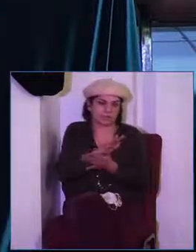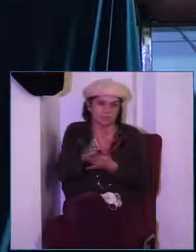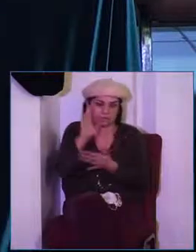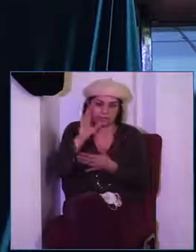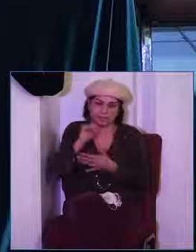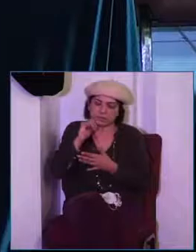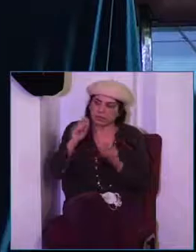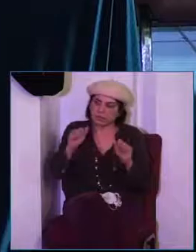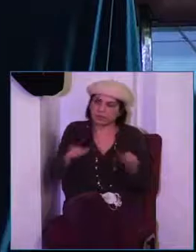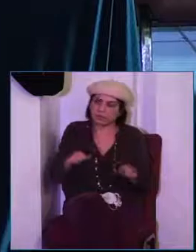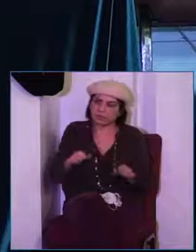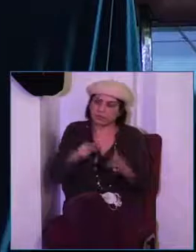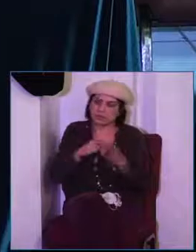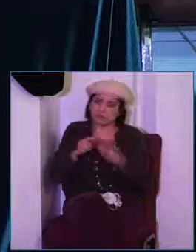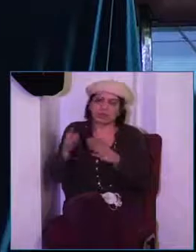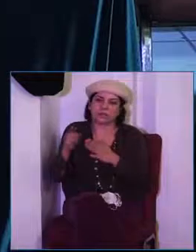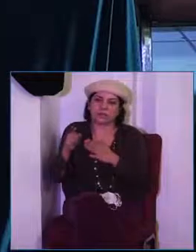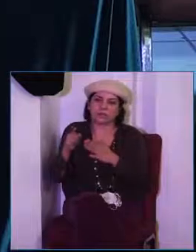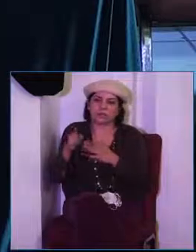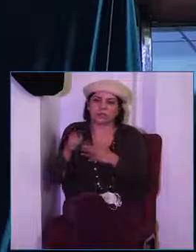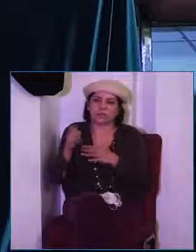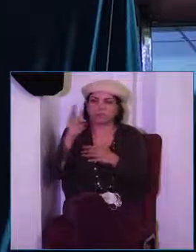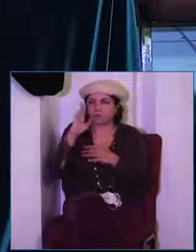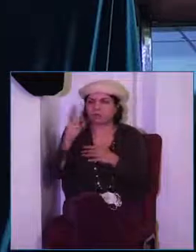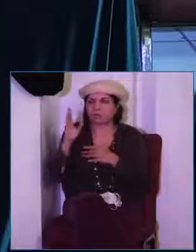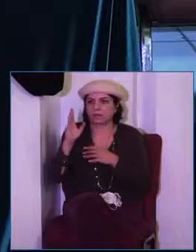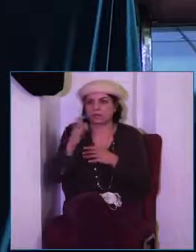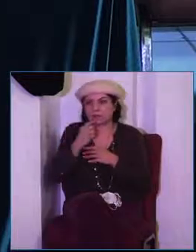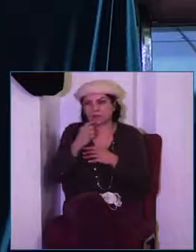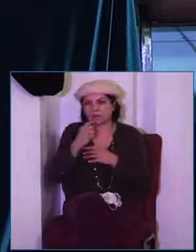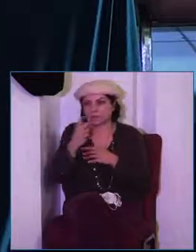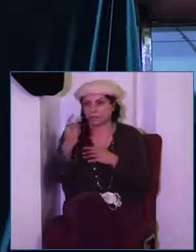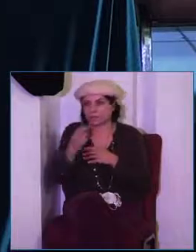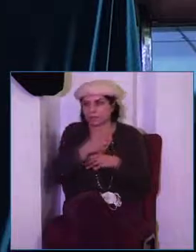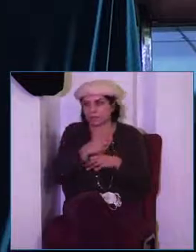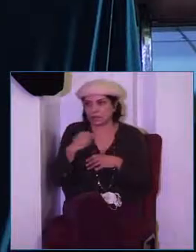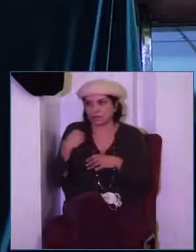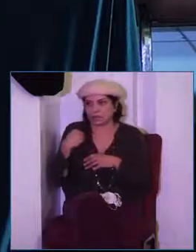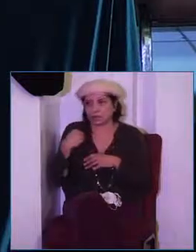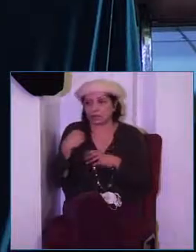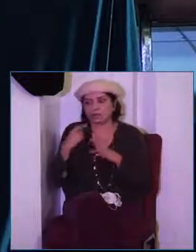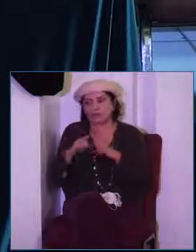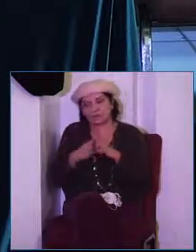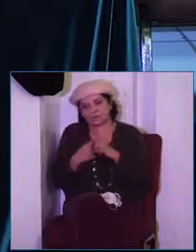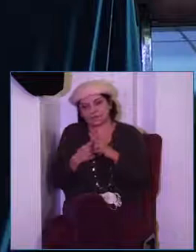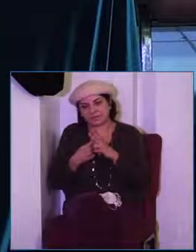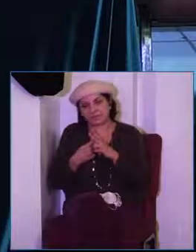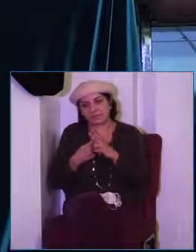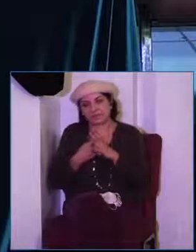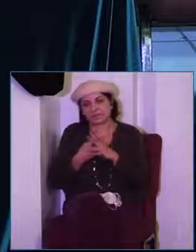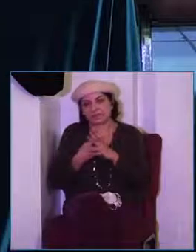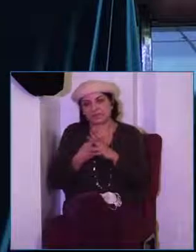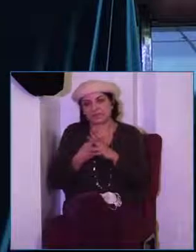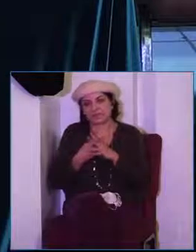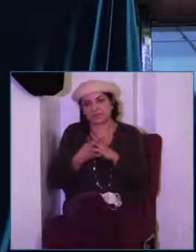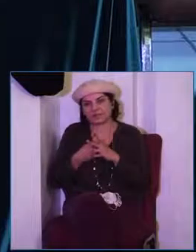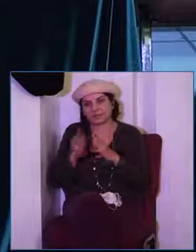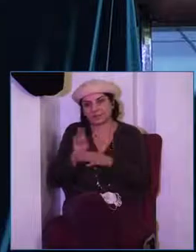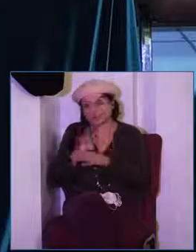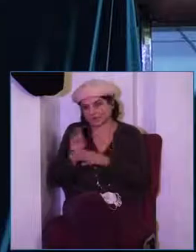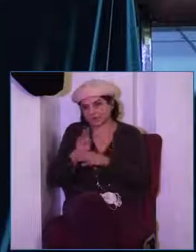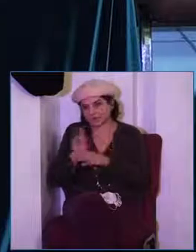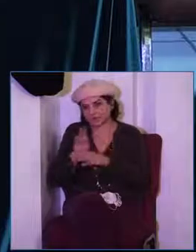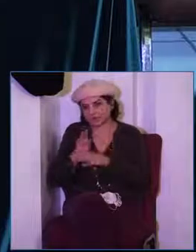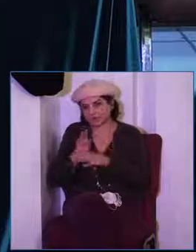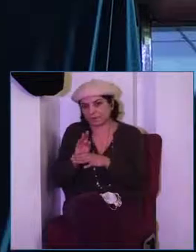you. I will say that two of our members have started their own businesses during a pandemic, so there is a silver lining. There